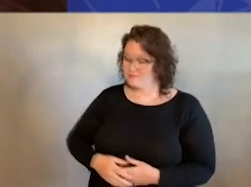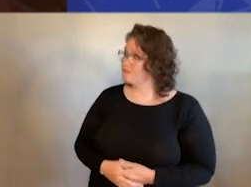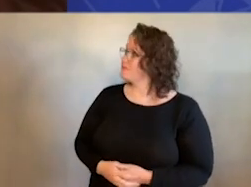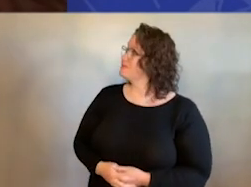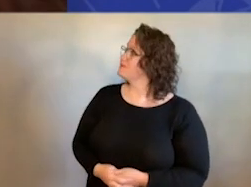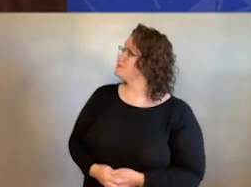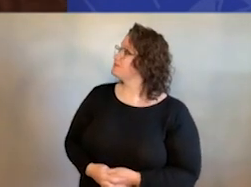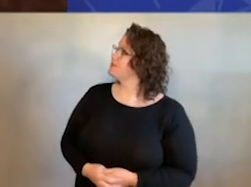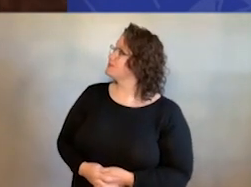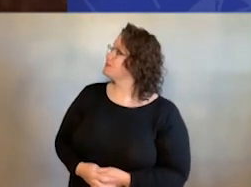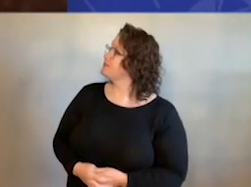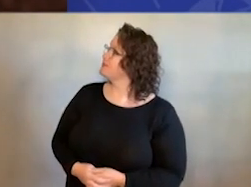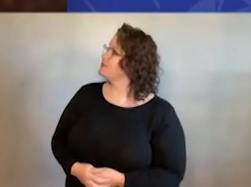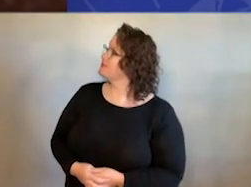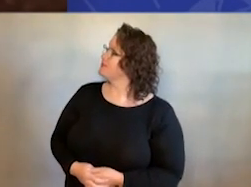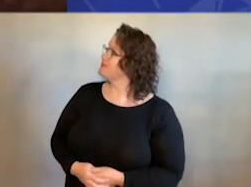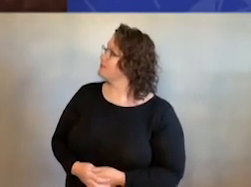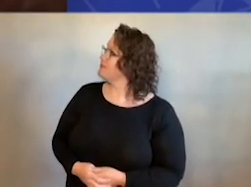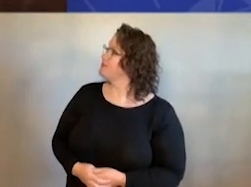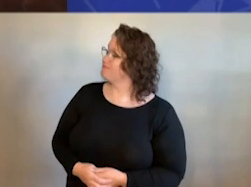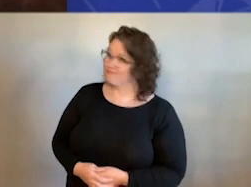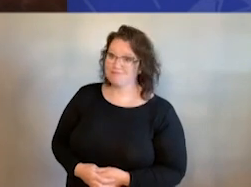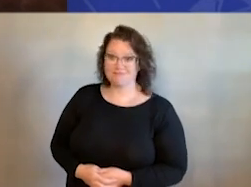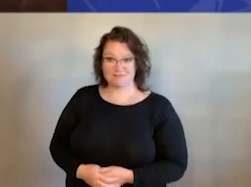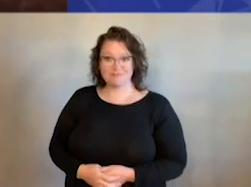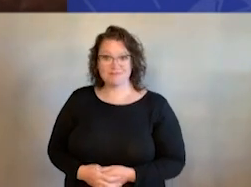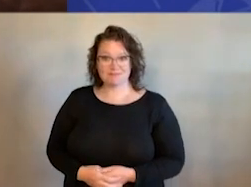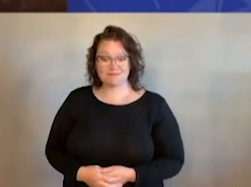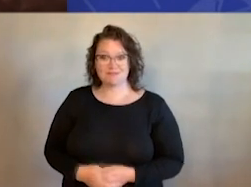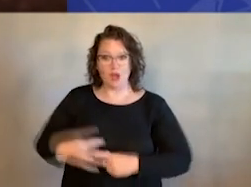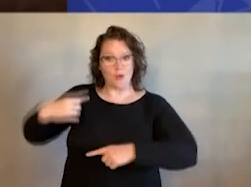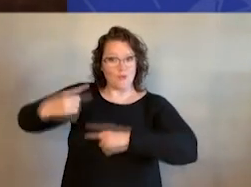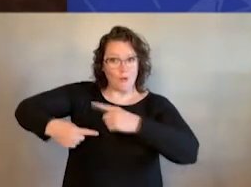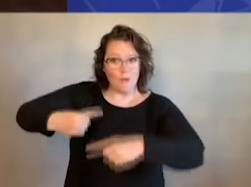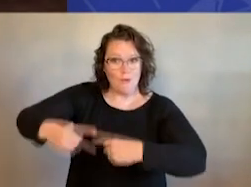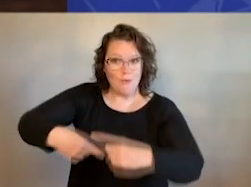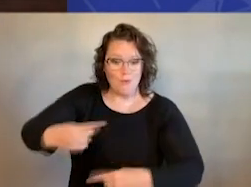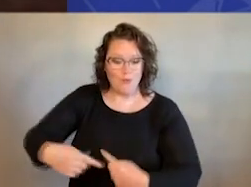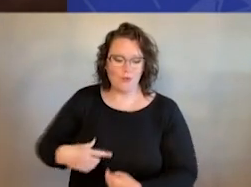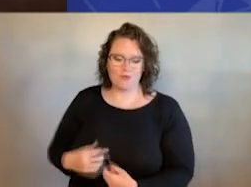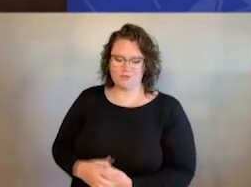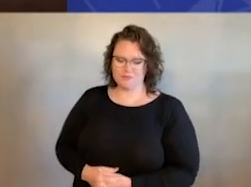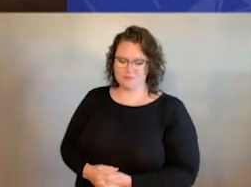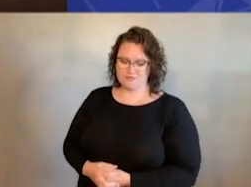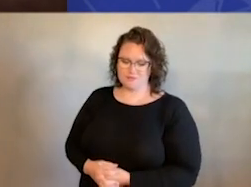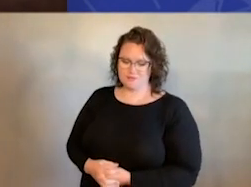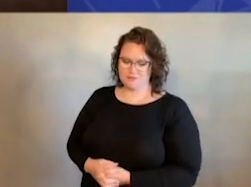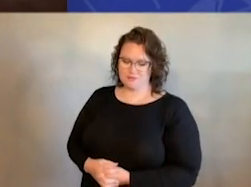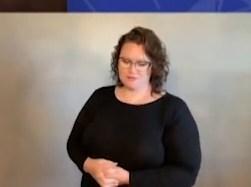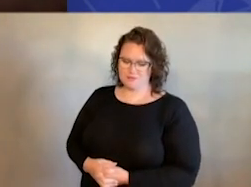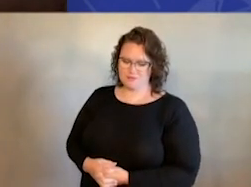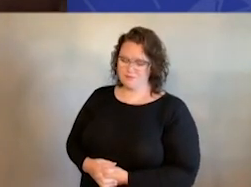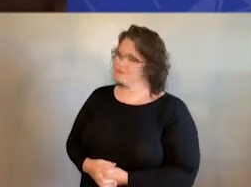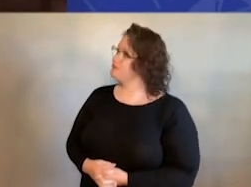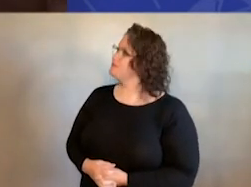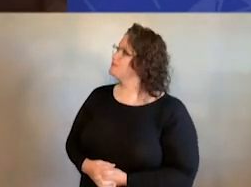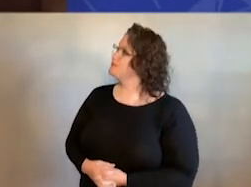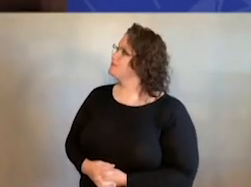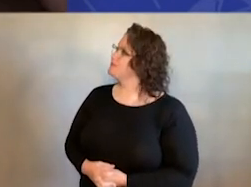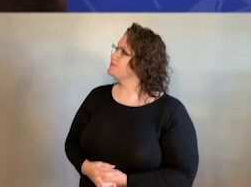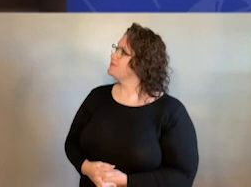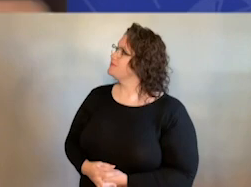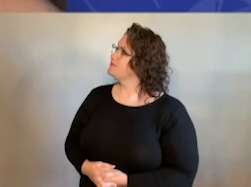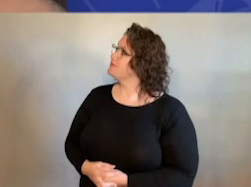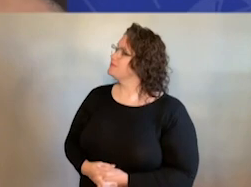in front, swing your arm back and step and roll. Hold the ball in front, swing the arm